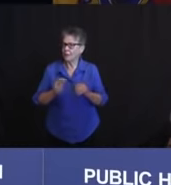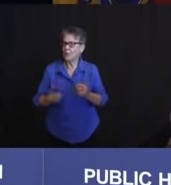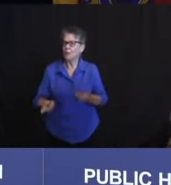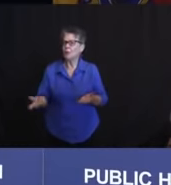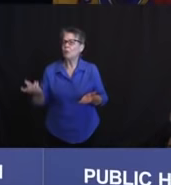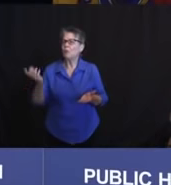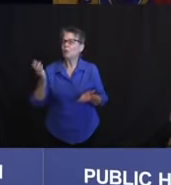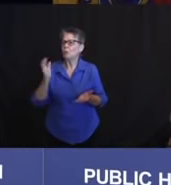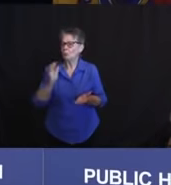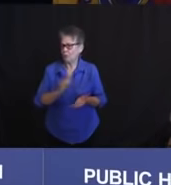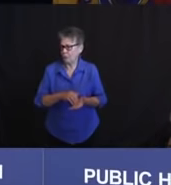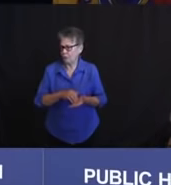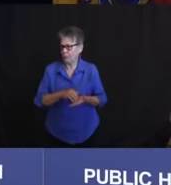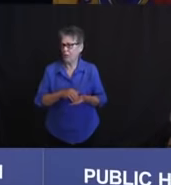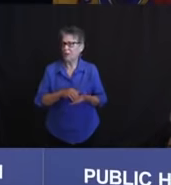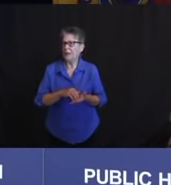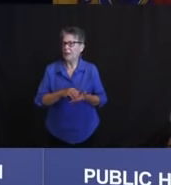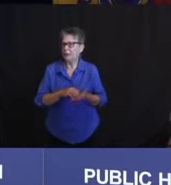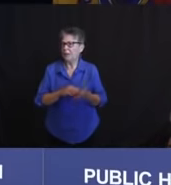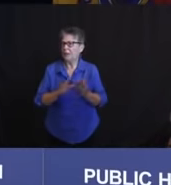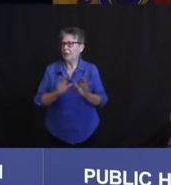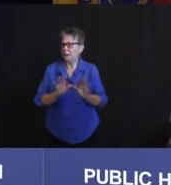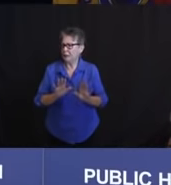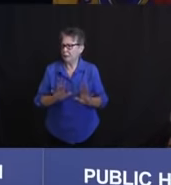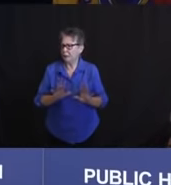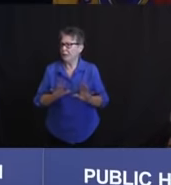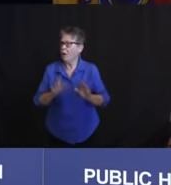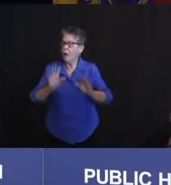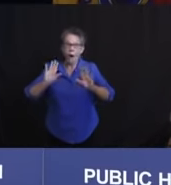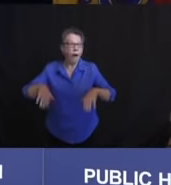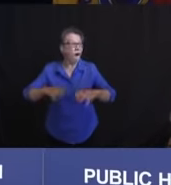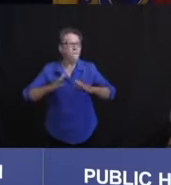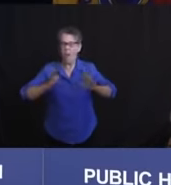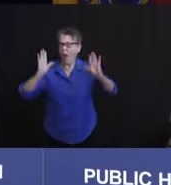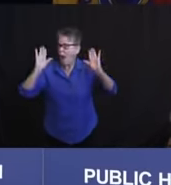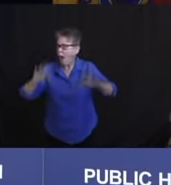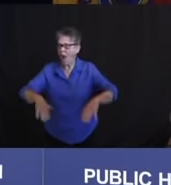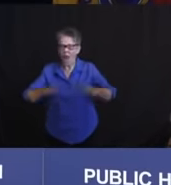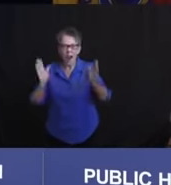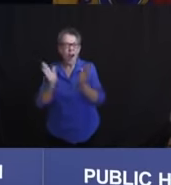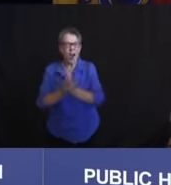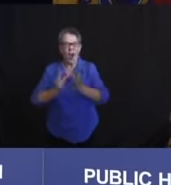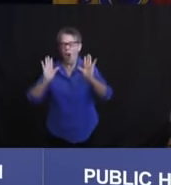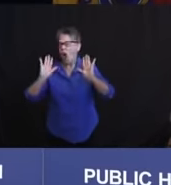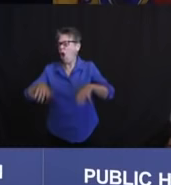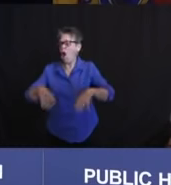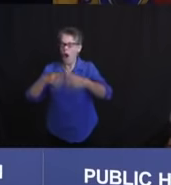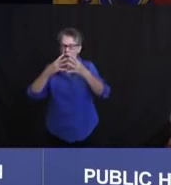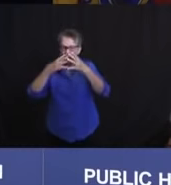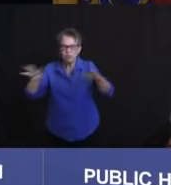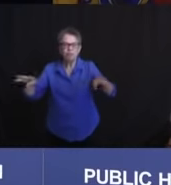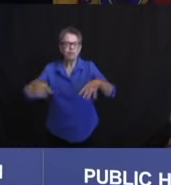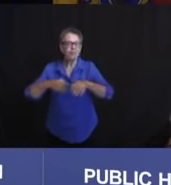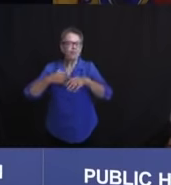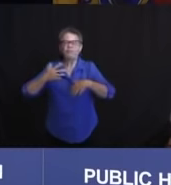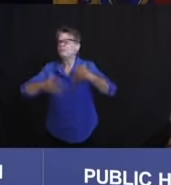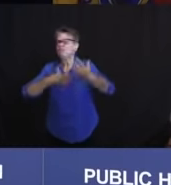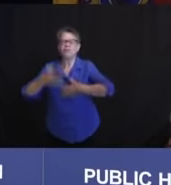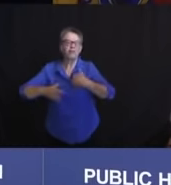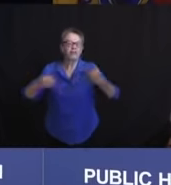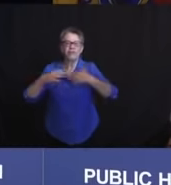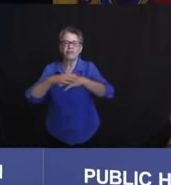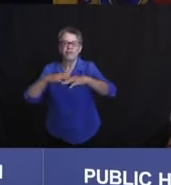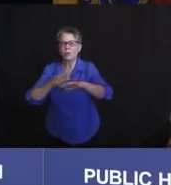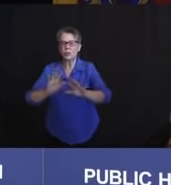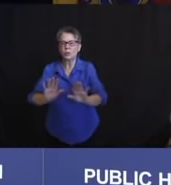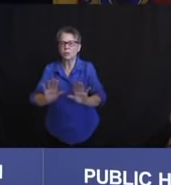false sense of security that because we're doing so well in terms of our case counts, in terms of a lot of other factors, that we